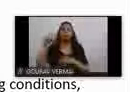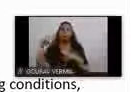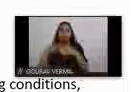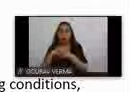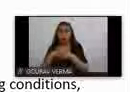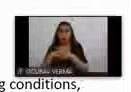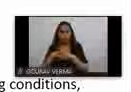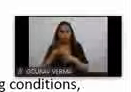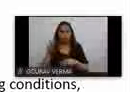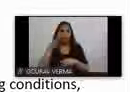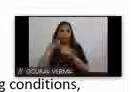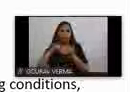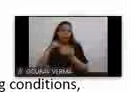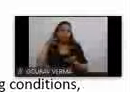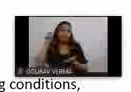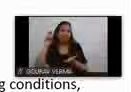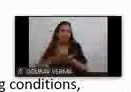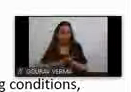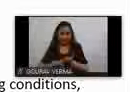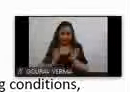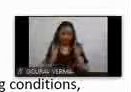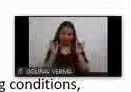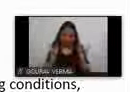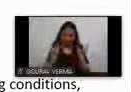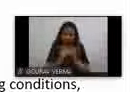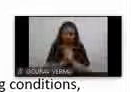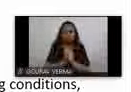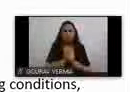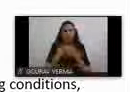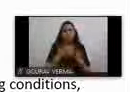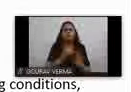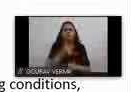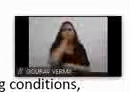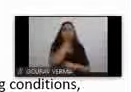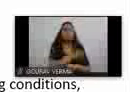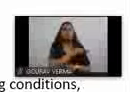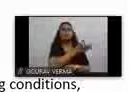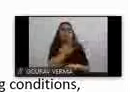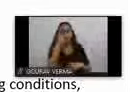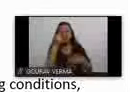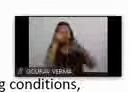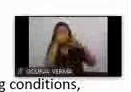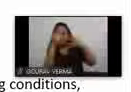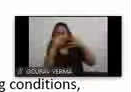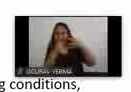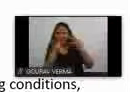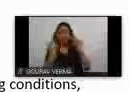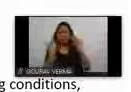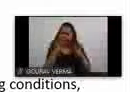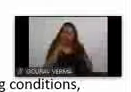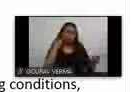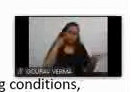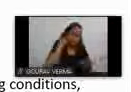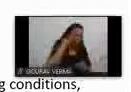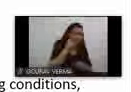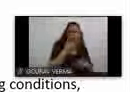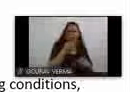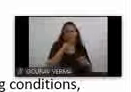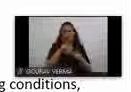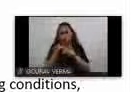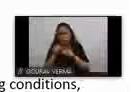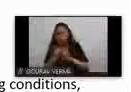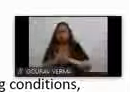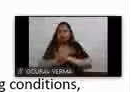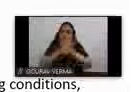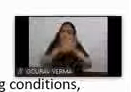is a condition where a person has any one of the following conditions even after best correction. Matlab surgery kiya ho,